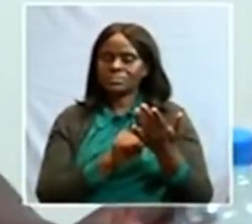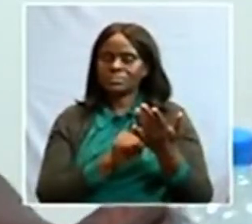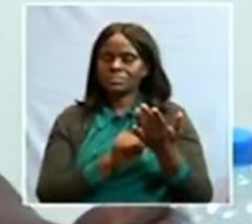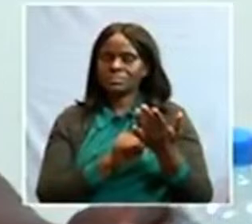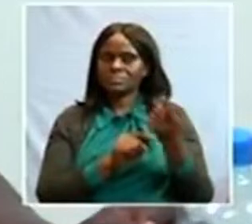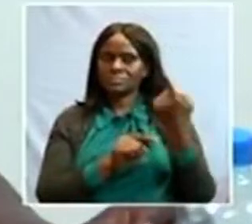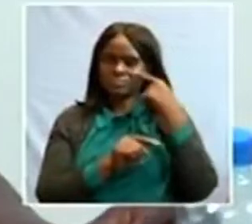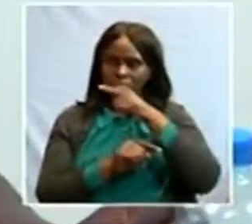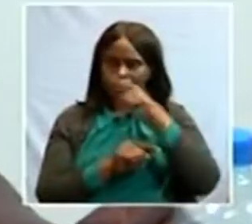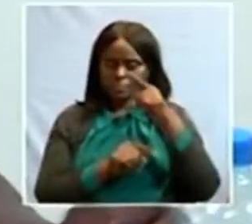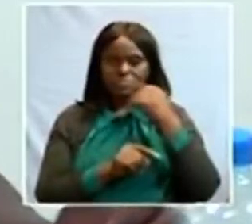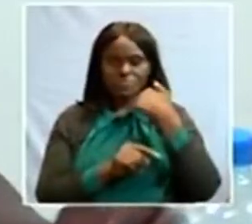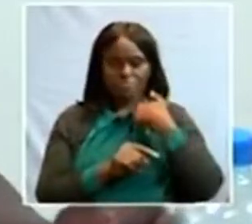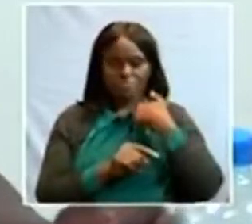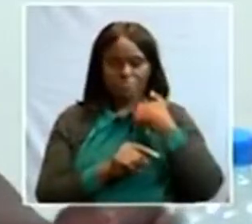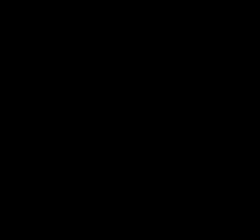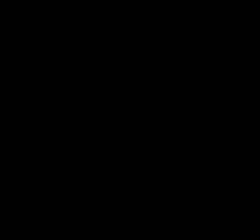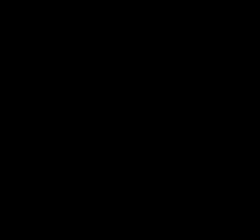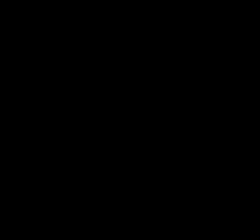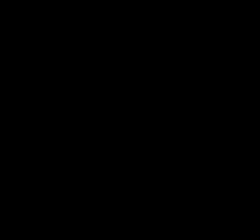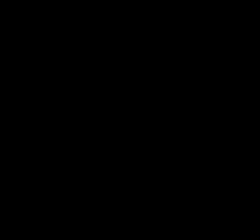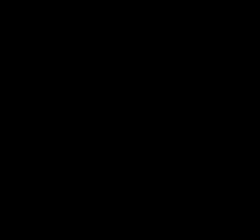For them to get full protection,